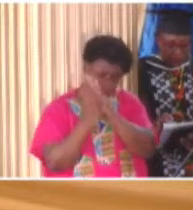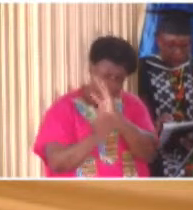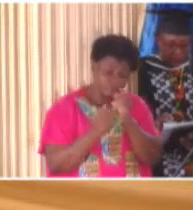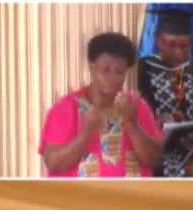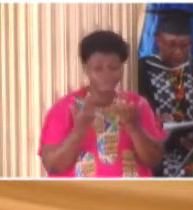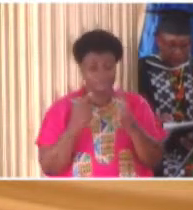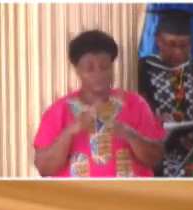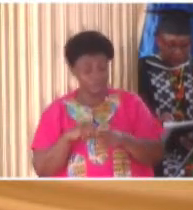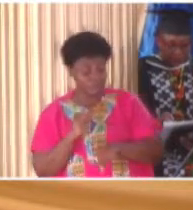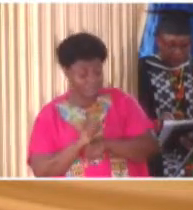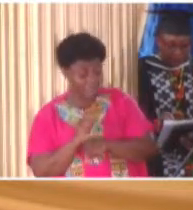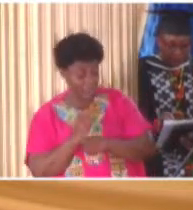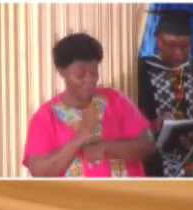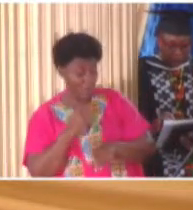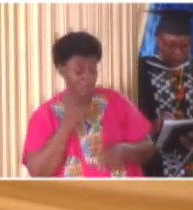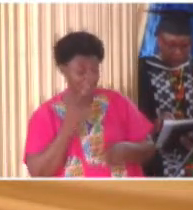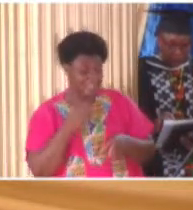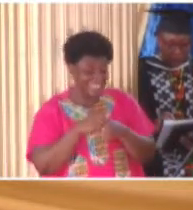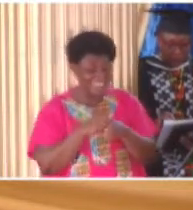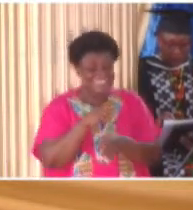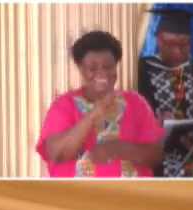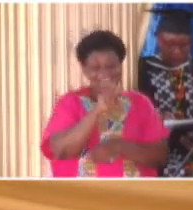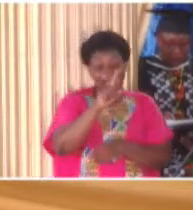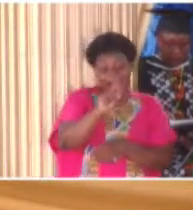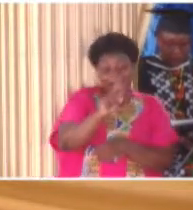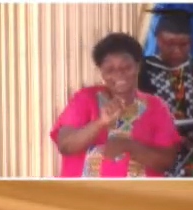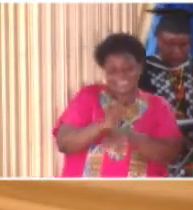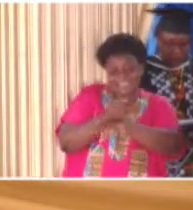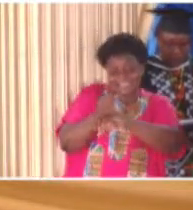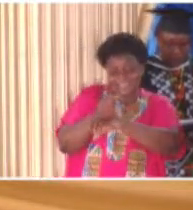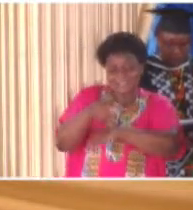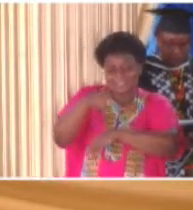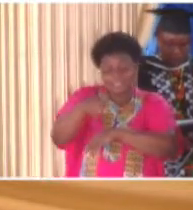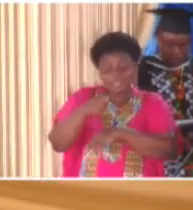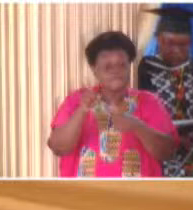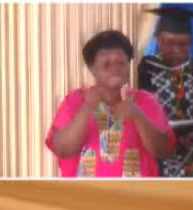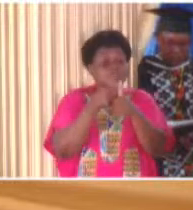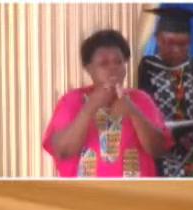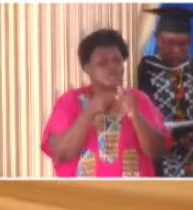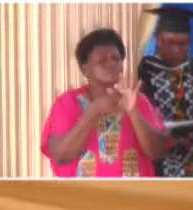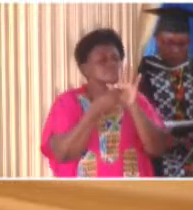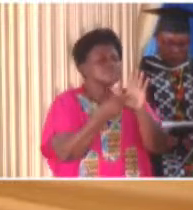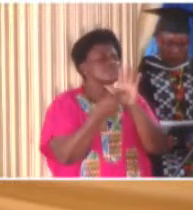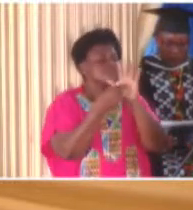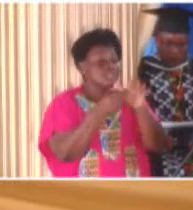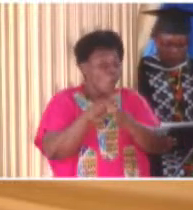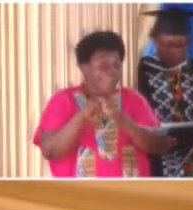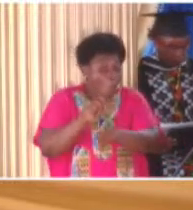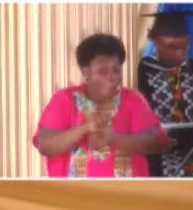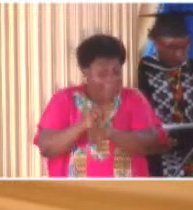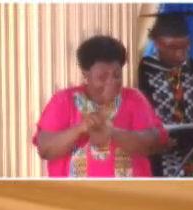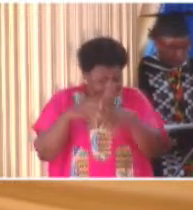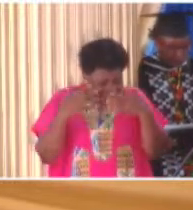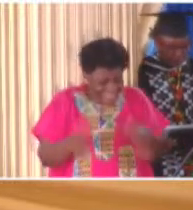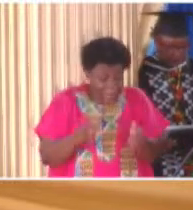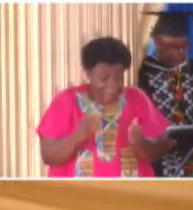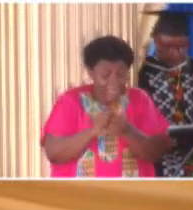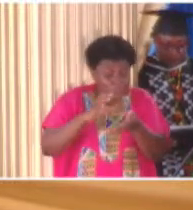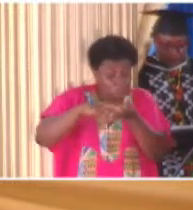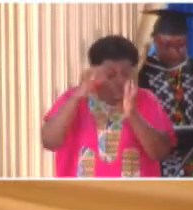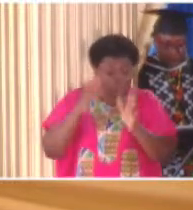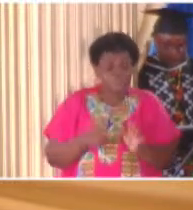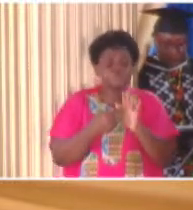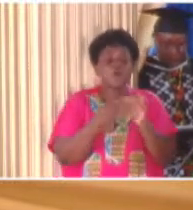mark in the arts industry. The first exhibition of their work showcased 24